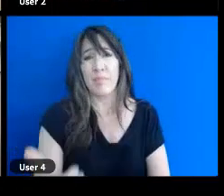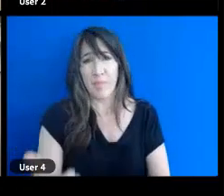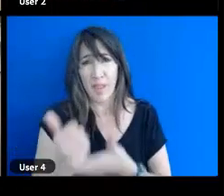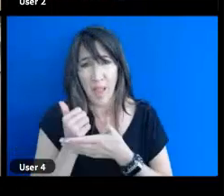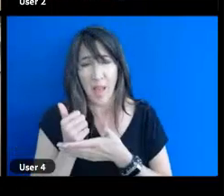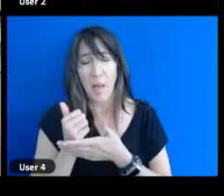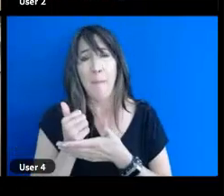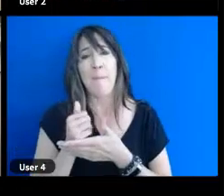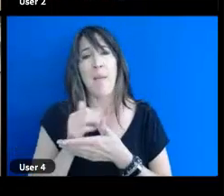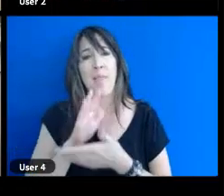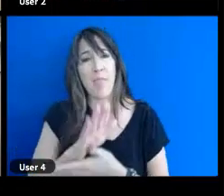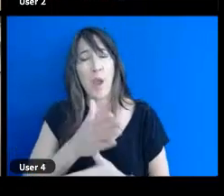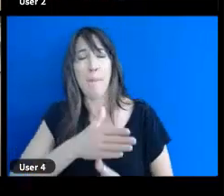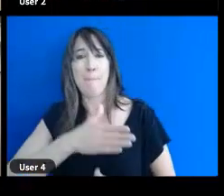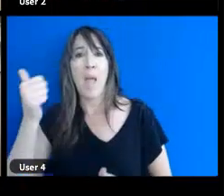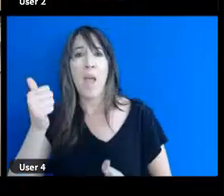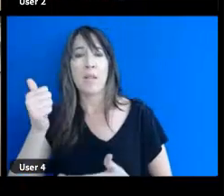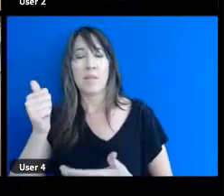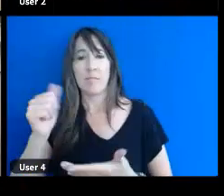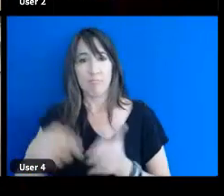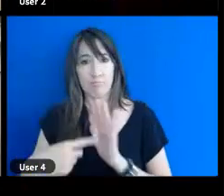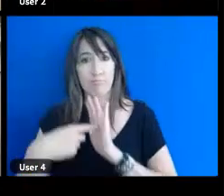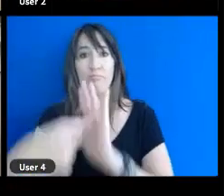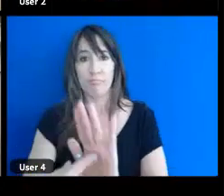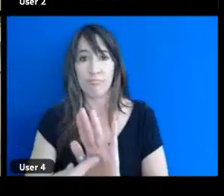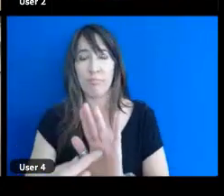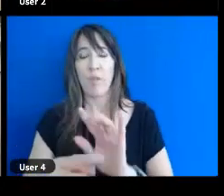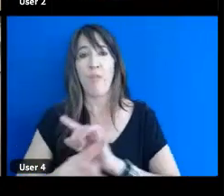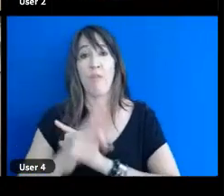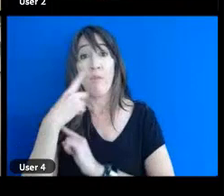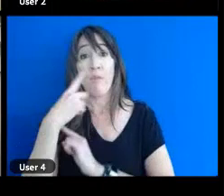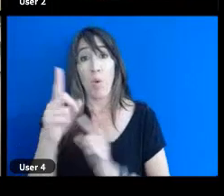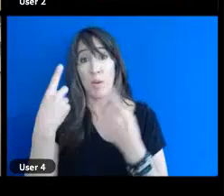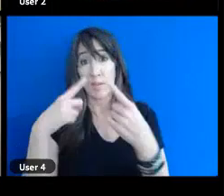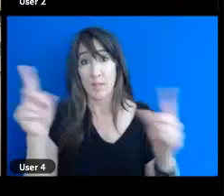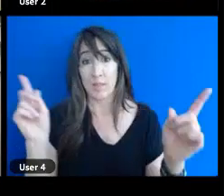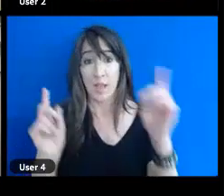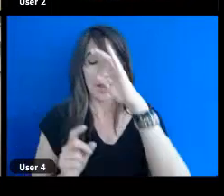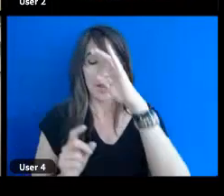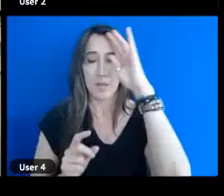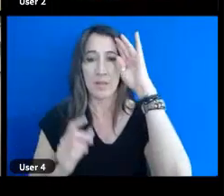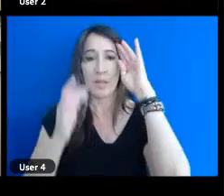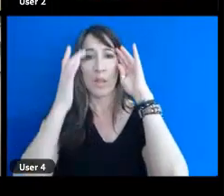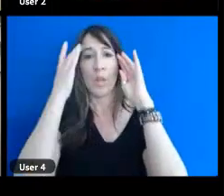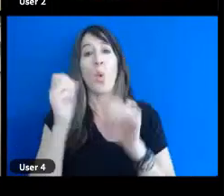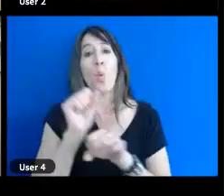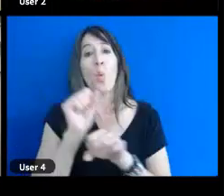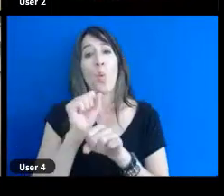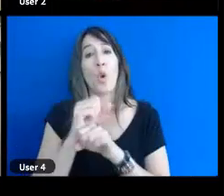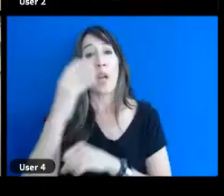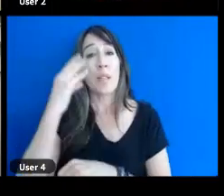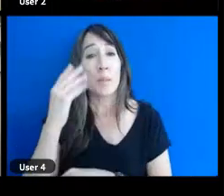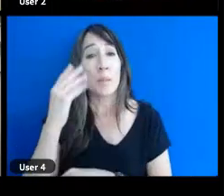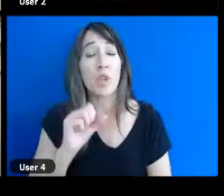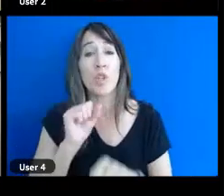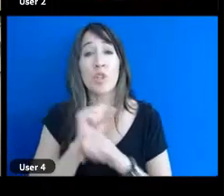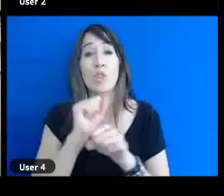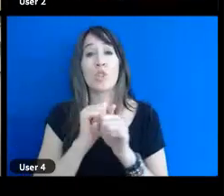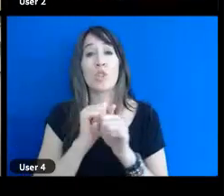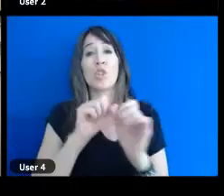coach, if that person requires a job coach, that will help bring out their best in the interview and will help set that employment relationship up